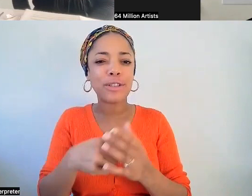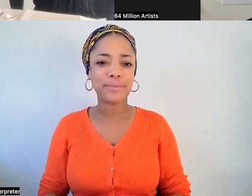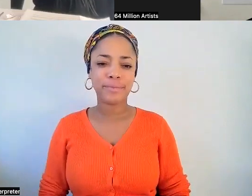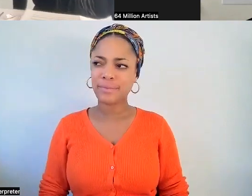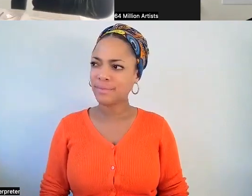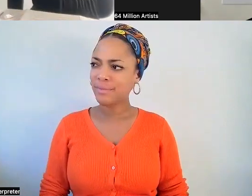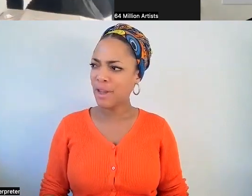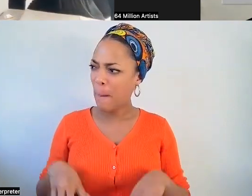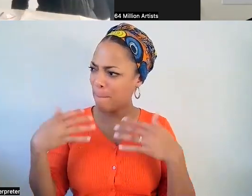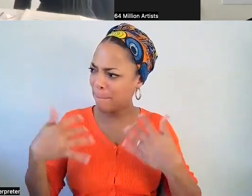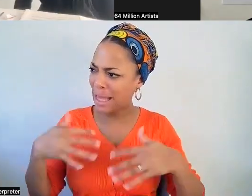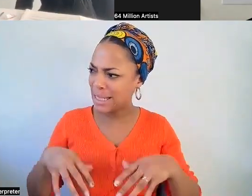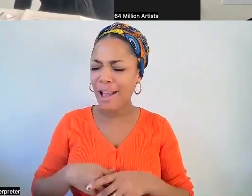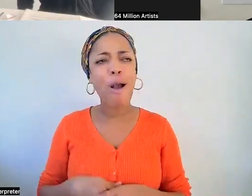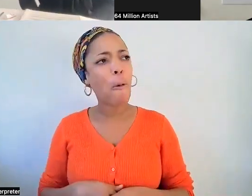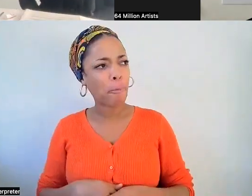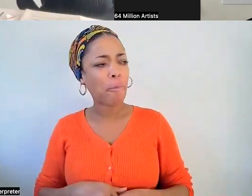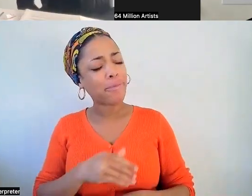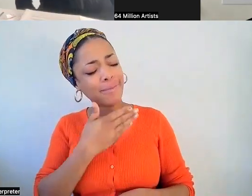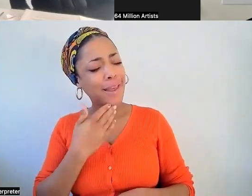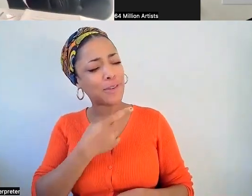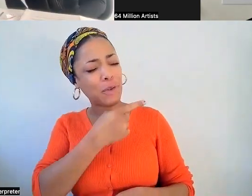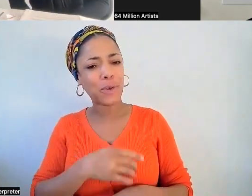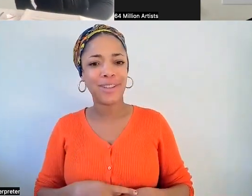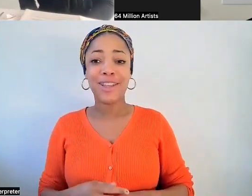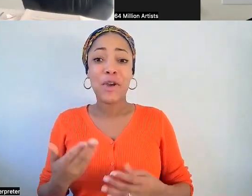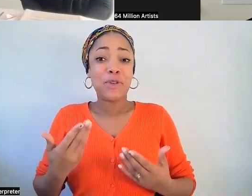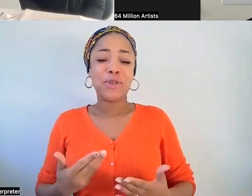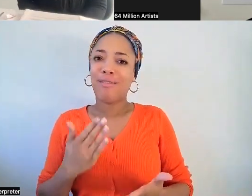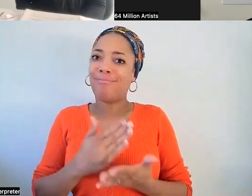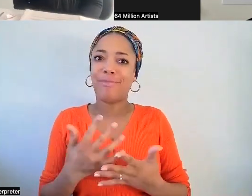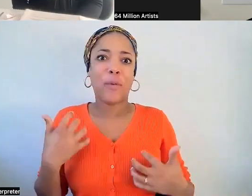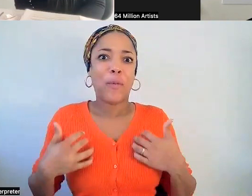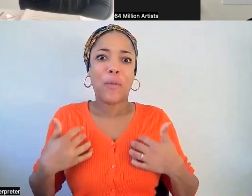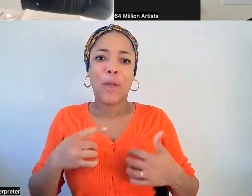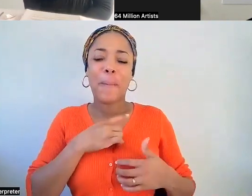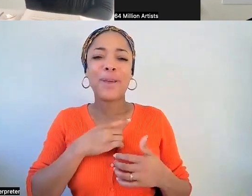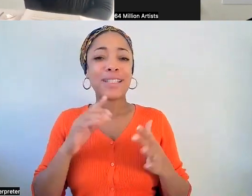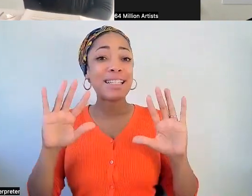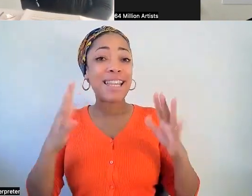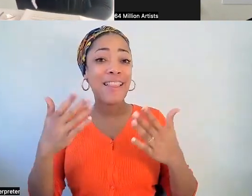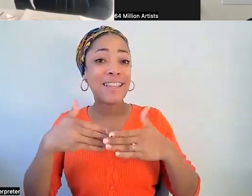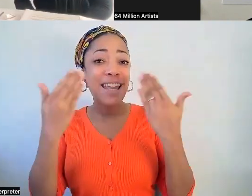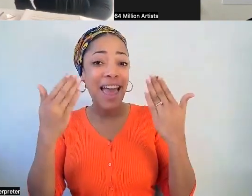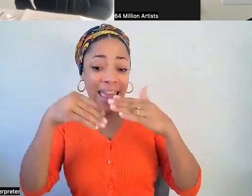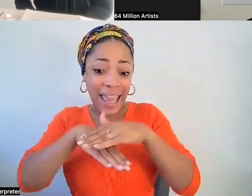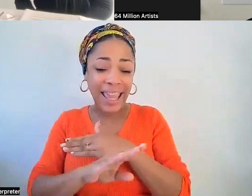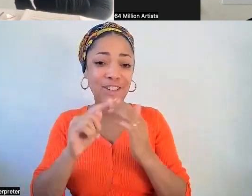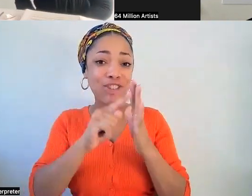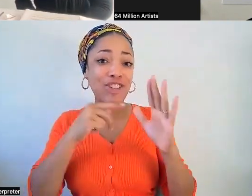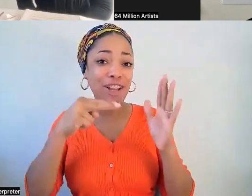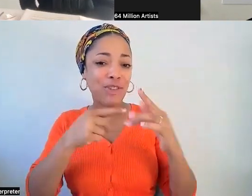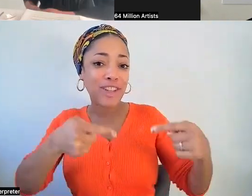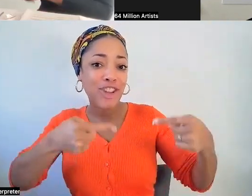very kind of you. No, it is really amazing. And today I'm really excited because we are 10 days into the January challenge.